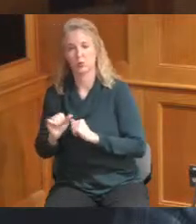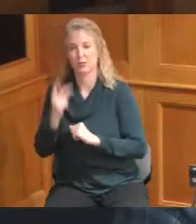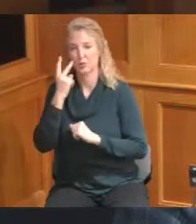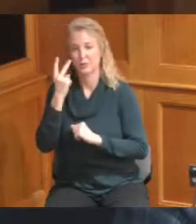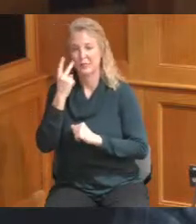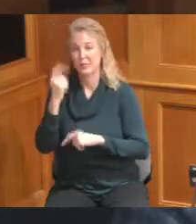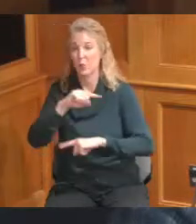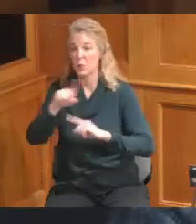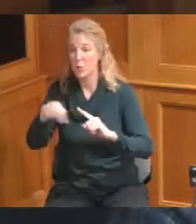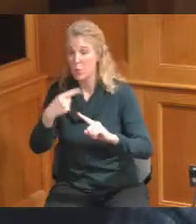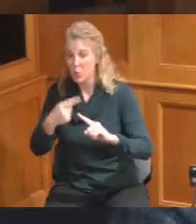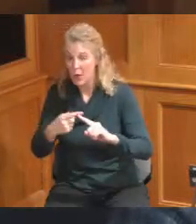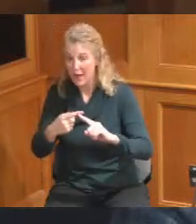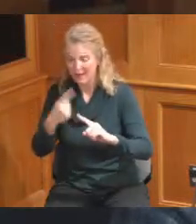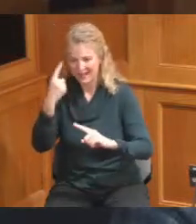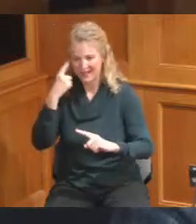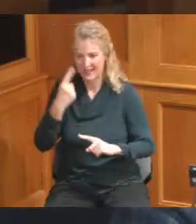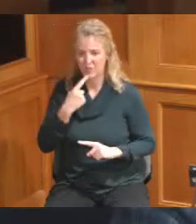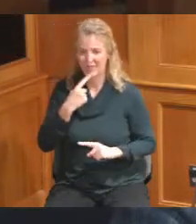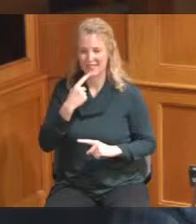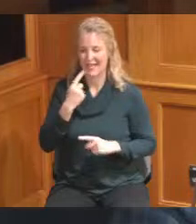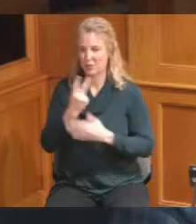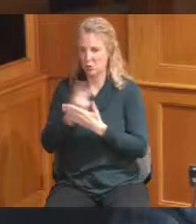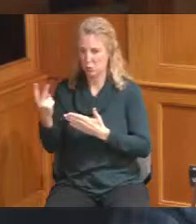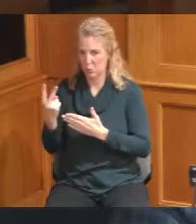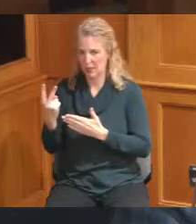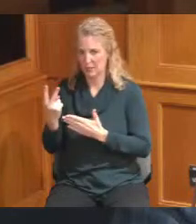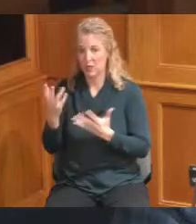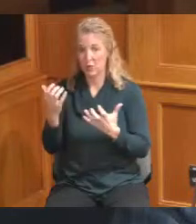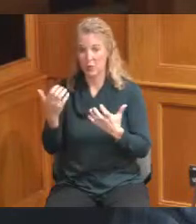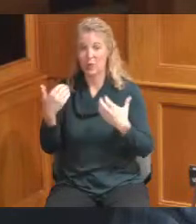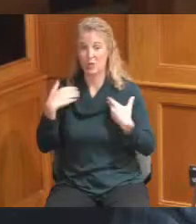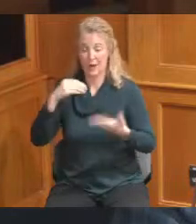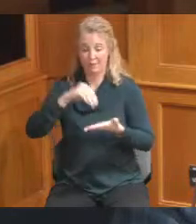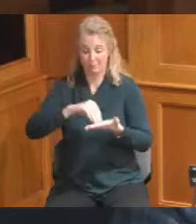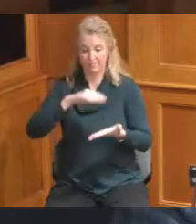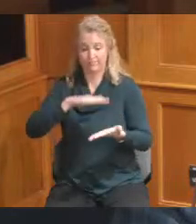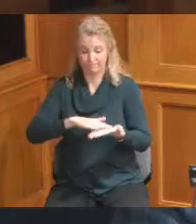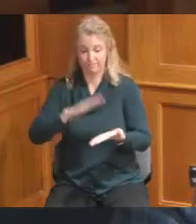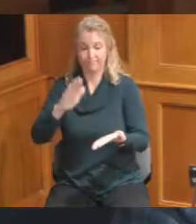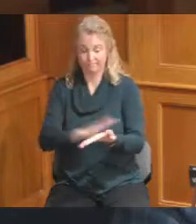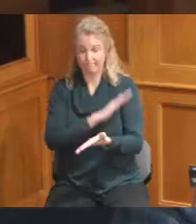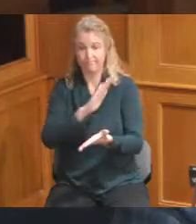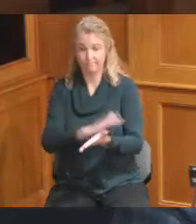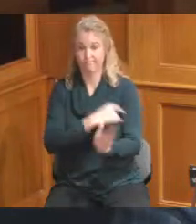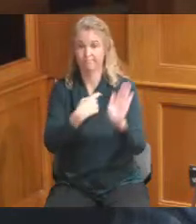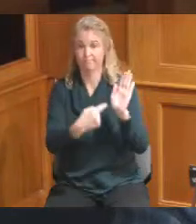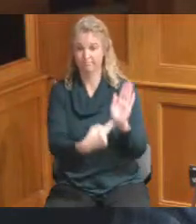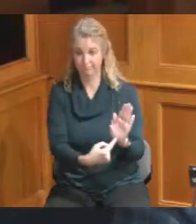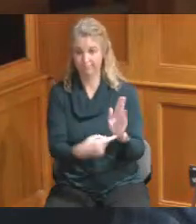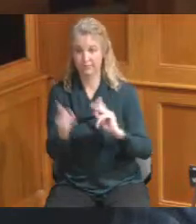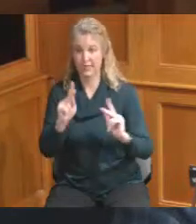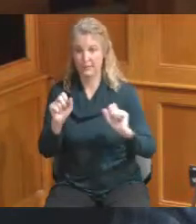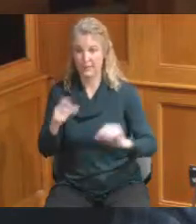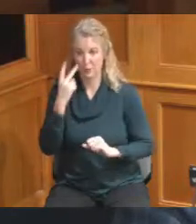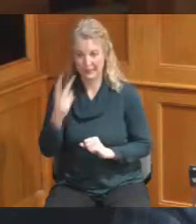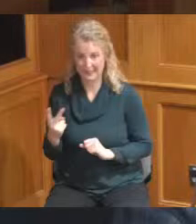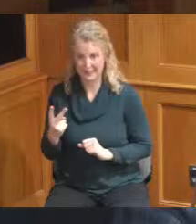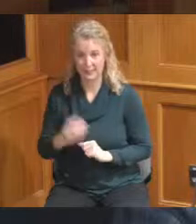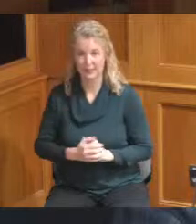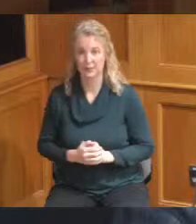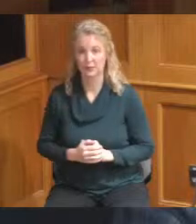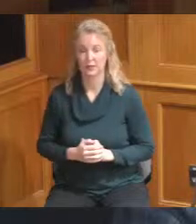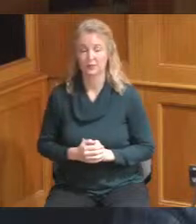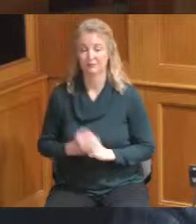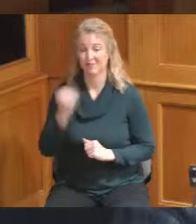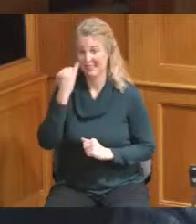the day. I know we said 14 days to be able to have a written document with the answers to the questions,